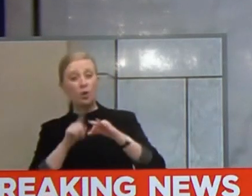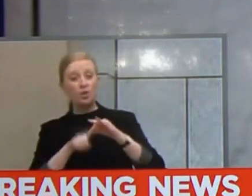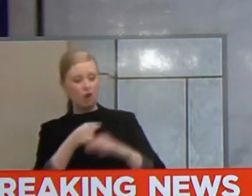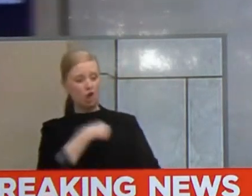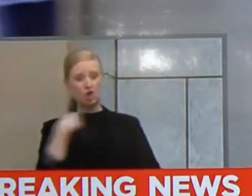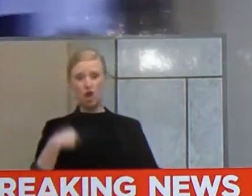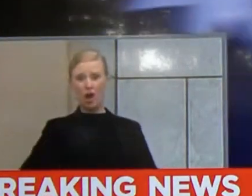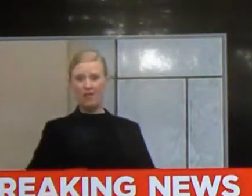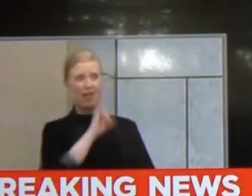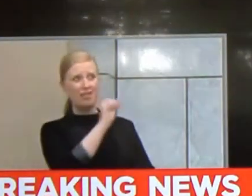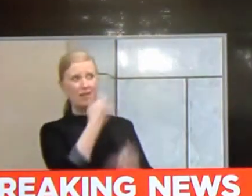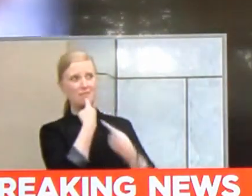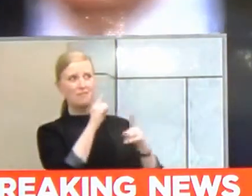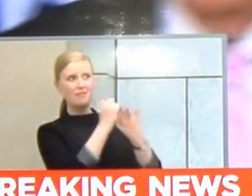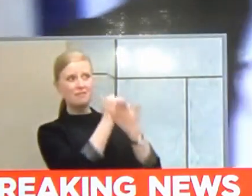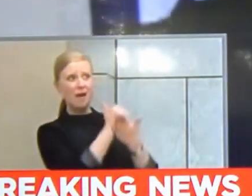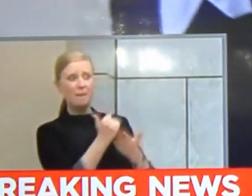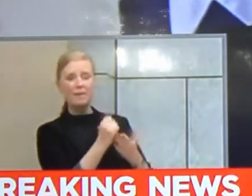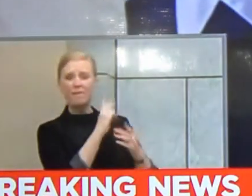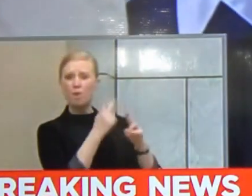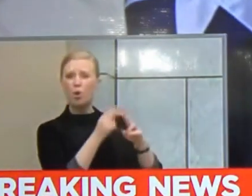you. Look, I think